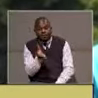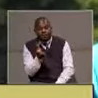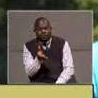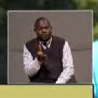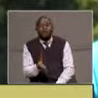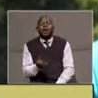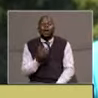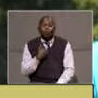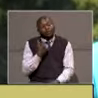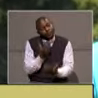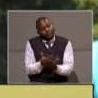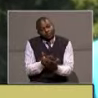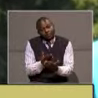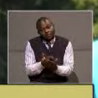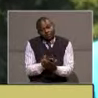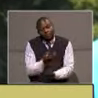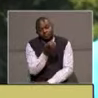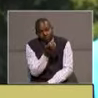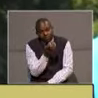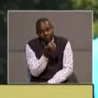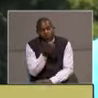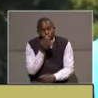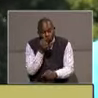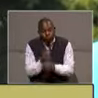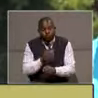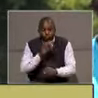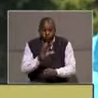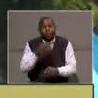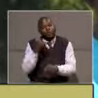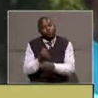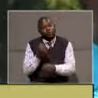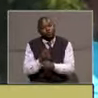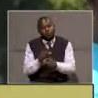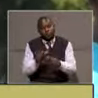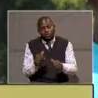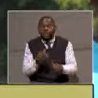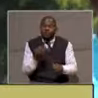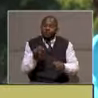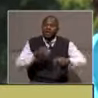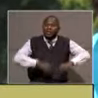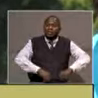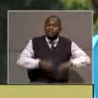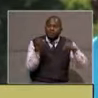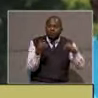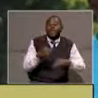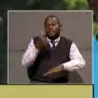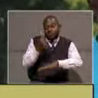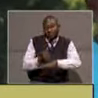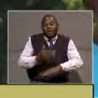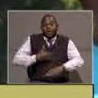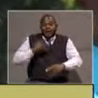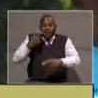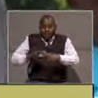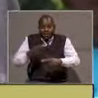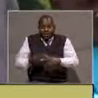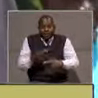want to request you, do your job. If you are going to give the chairman talking Soroti District money, you